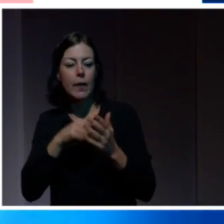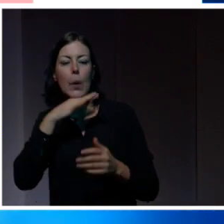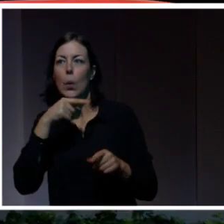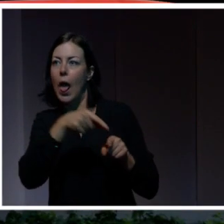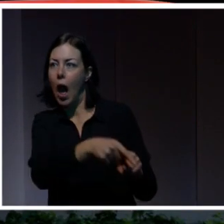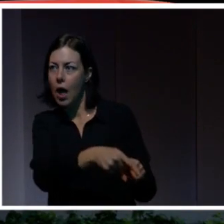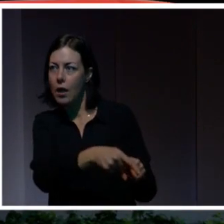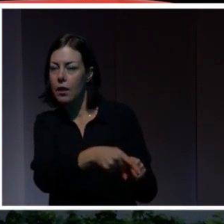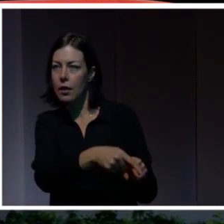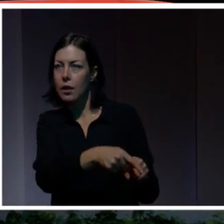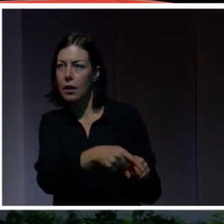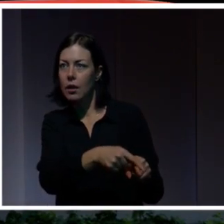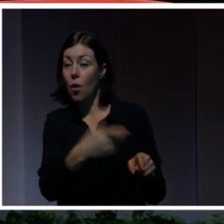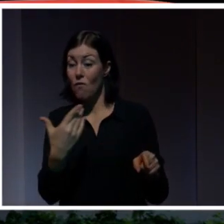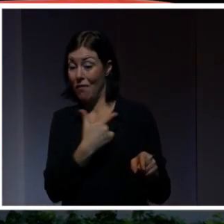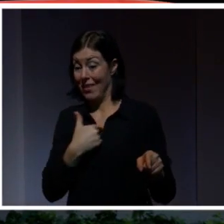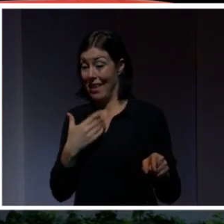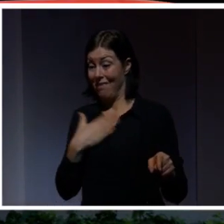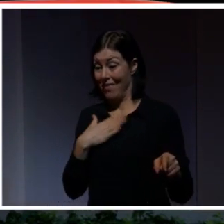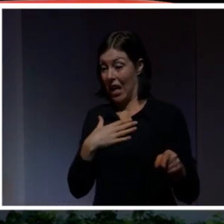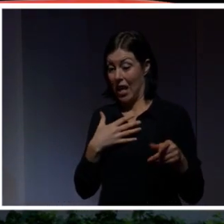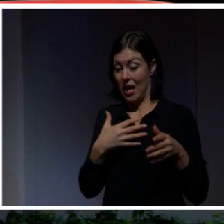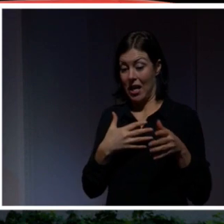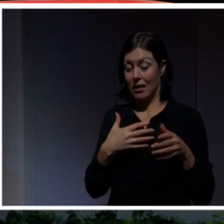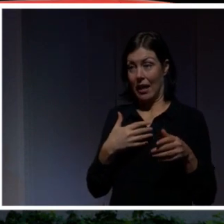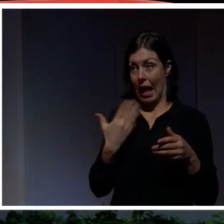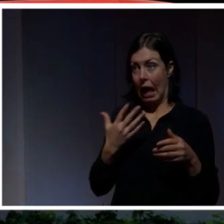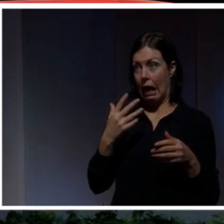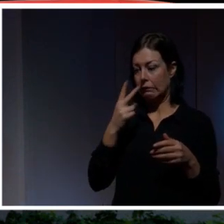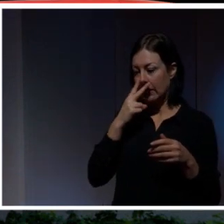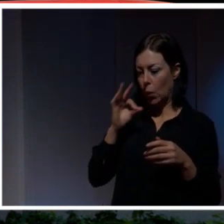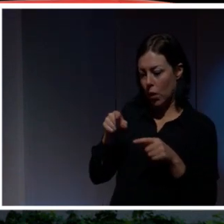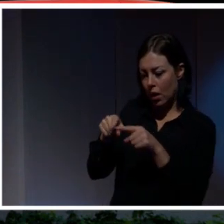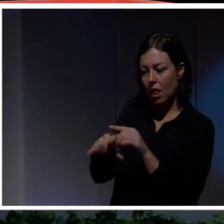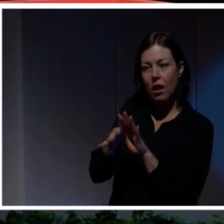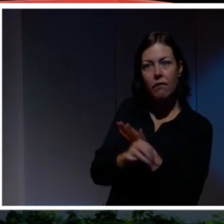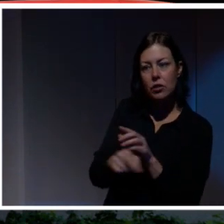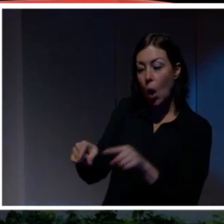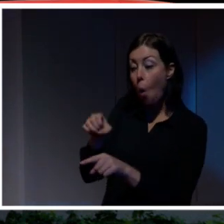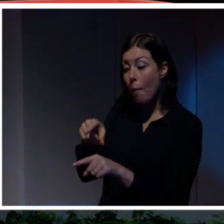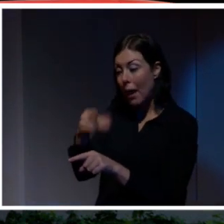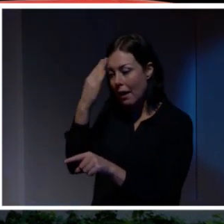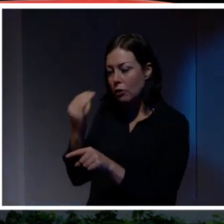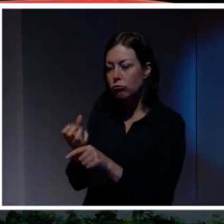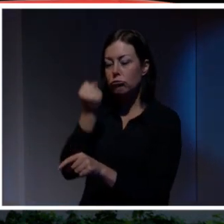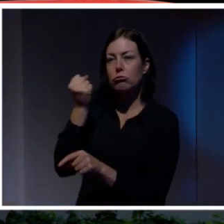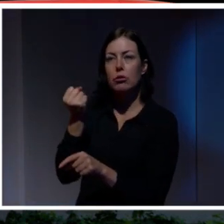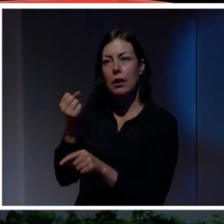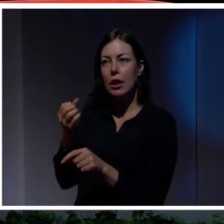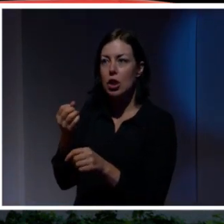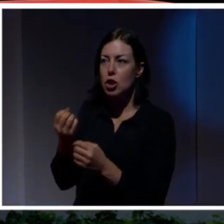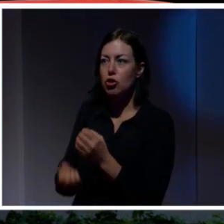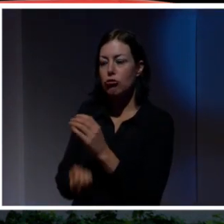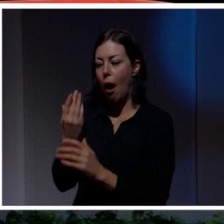what we're interested in is in the saboteur. Because if the saboteur can create good data, all of a sudden we can